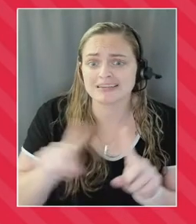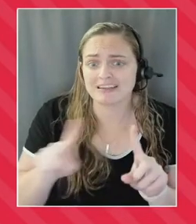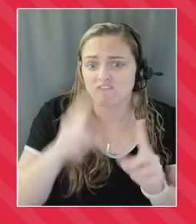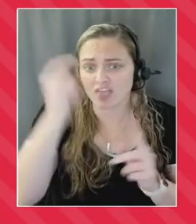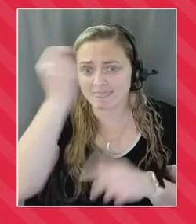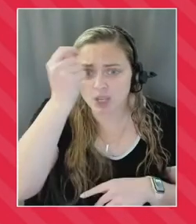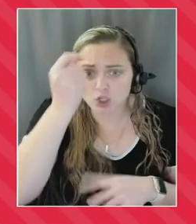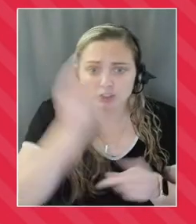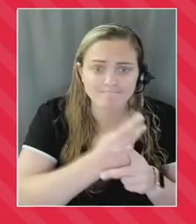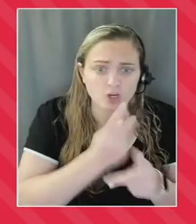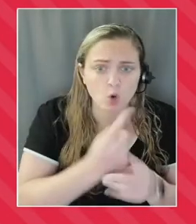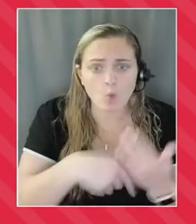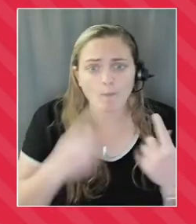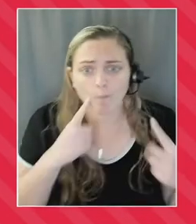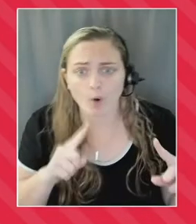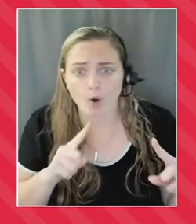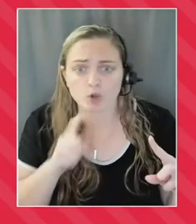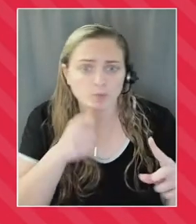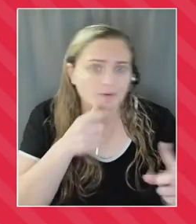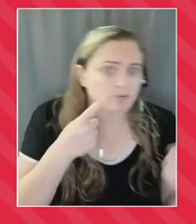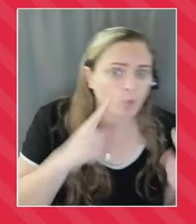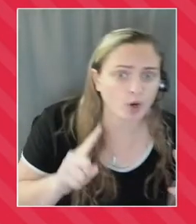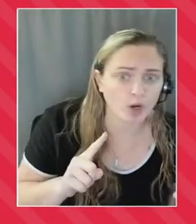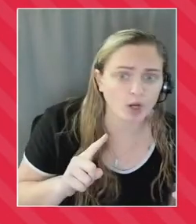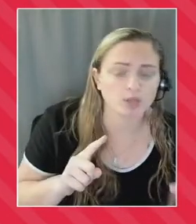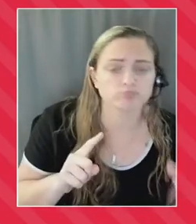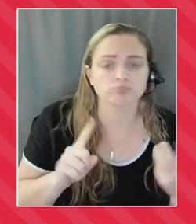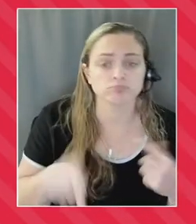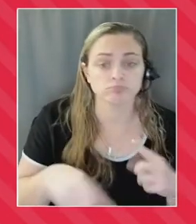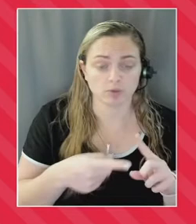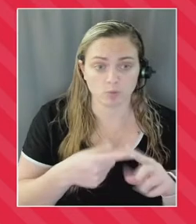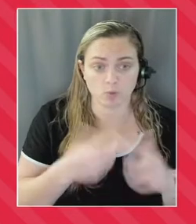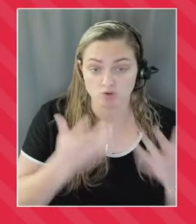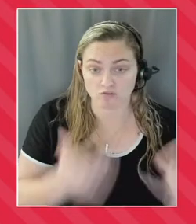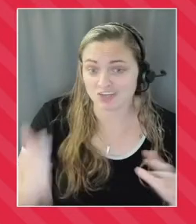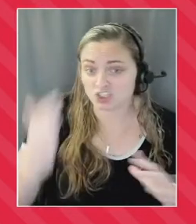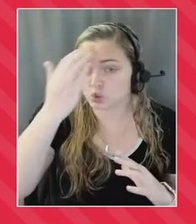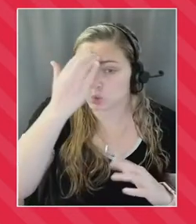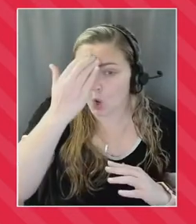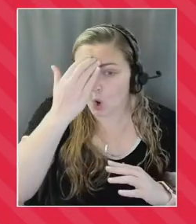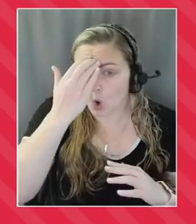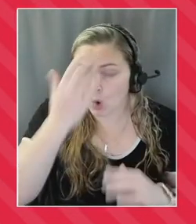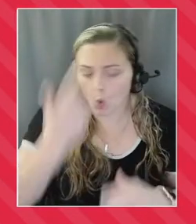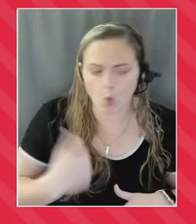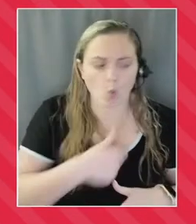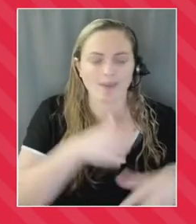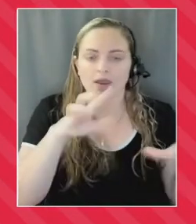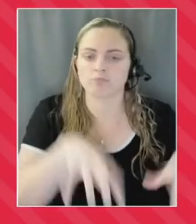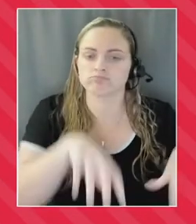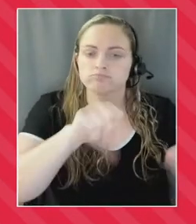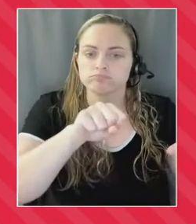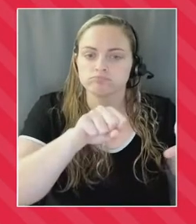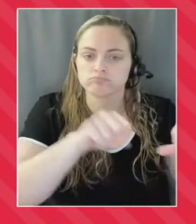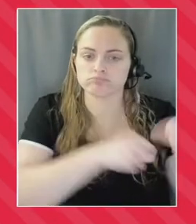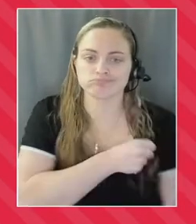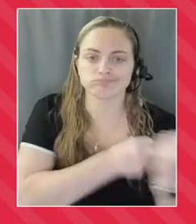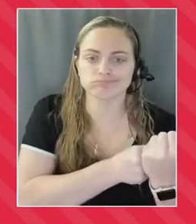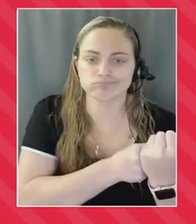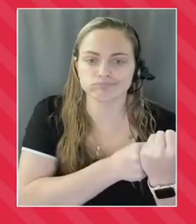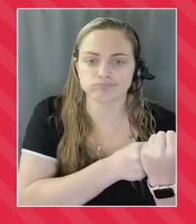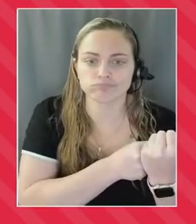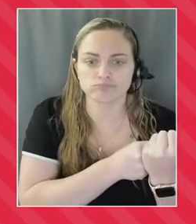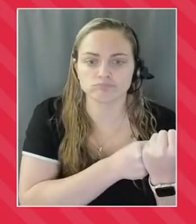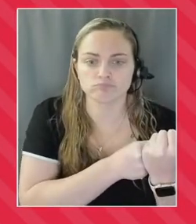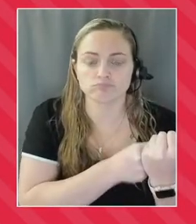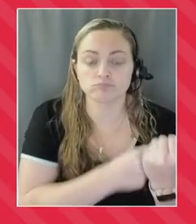find out what's working, what isn't. And once you do, then we can step in and help amplify it. So I